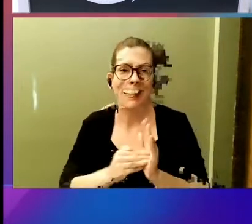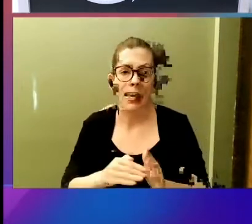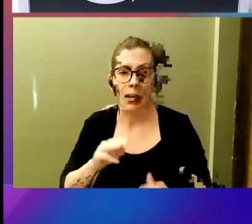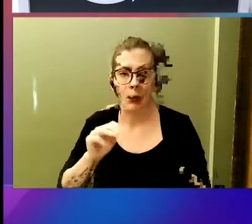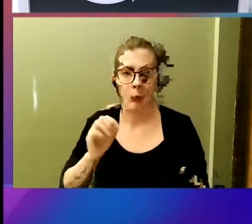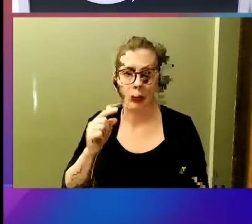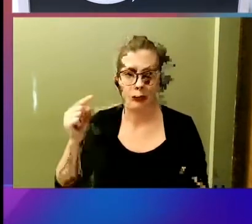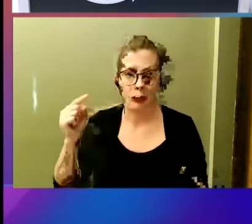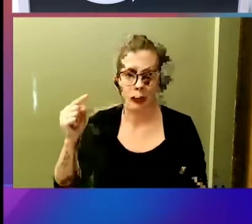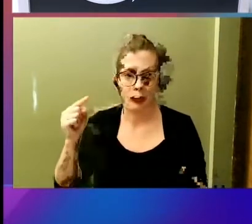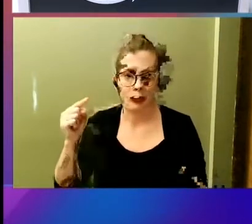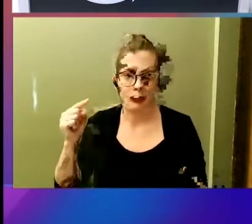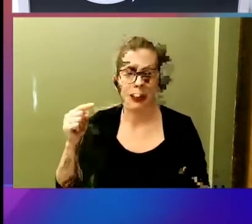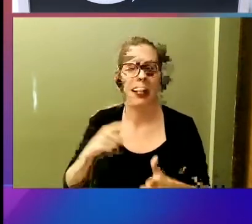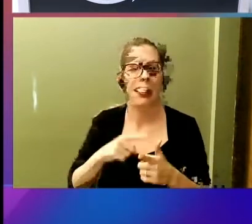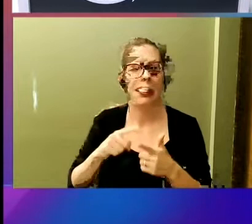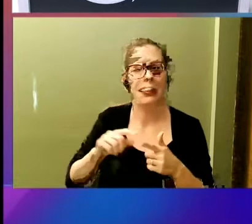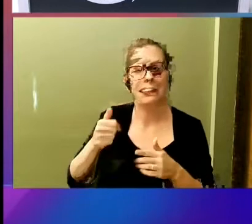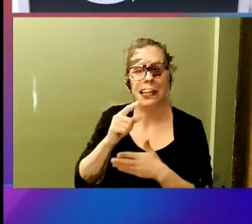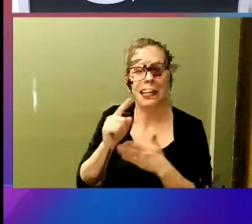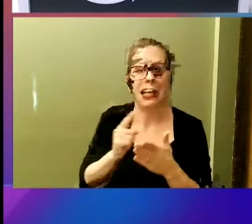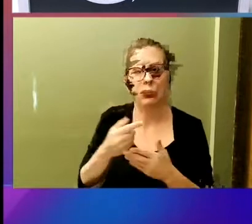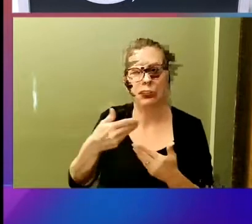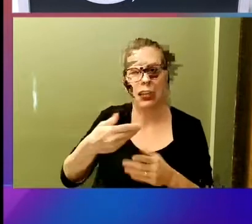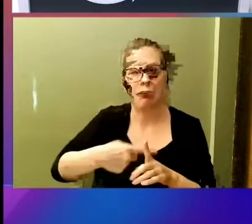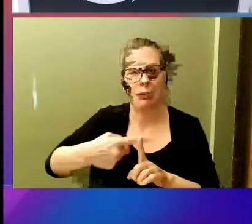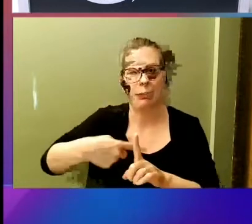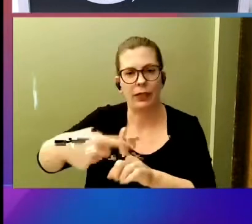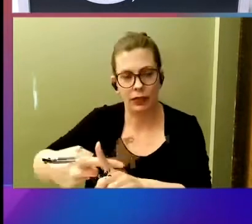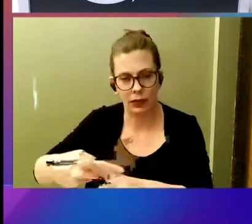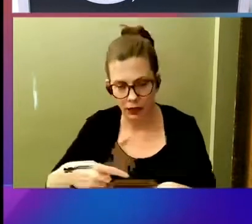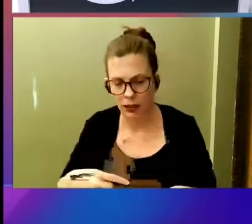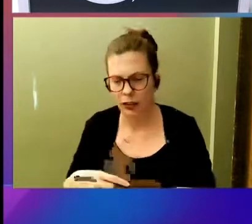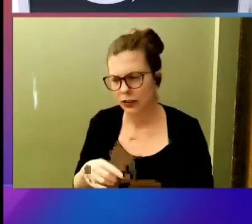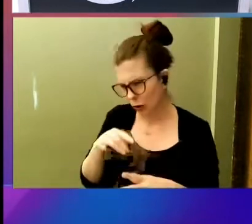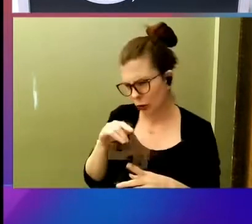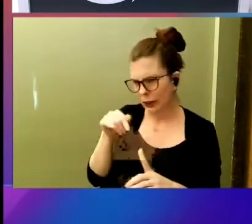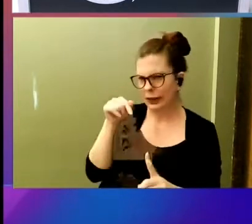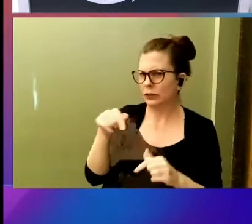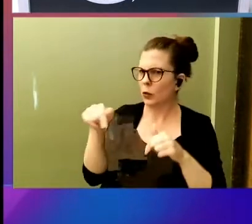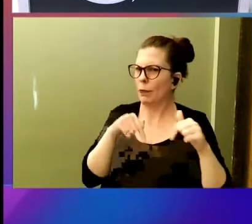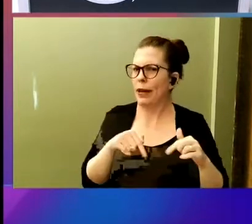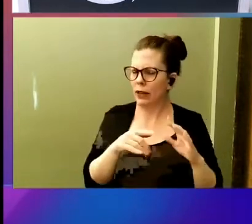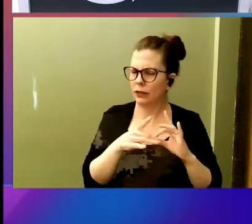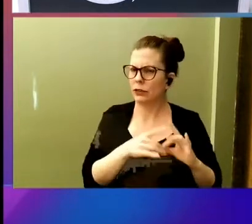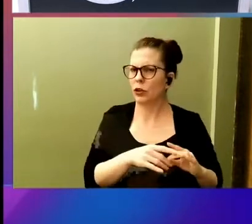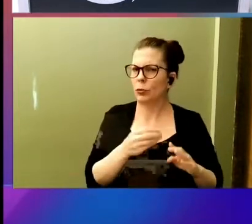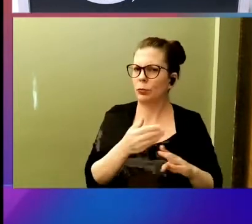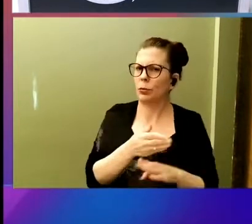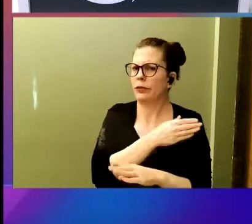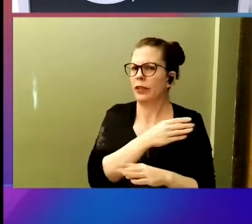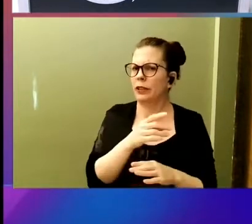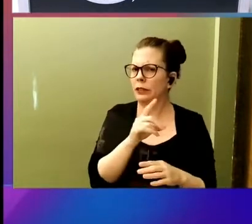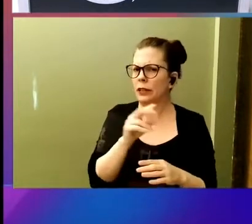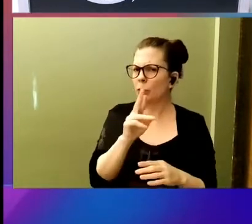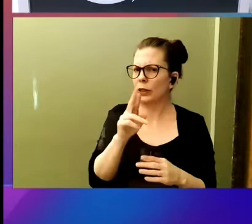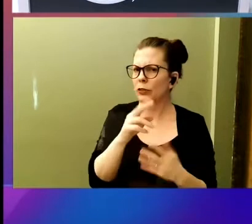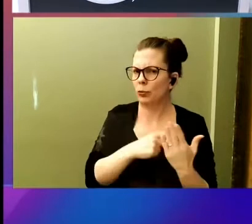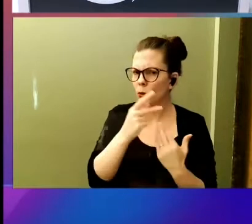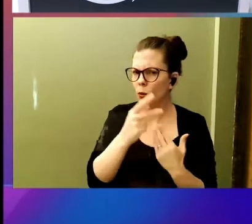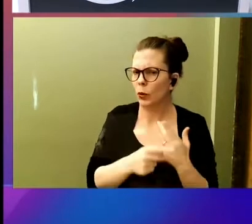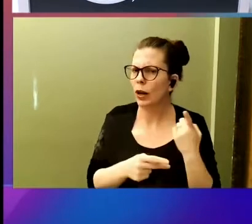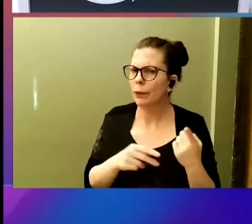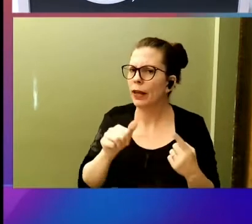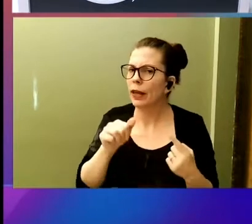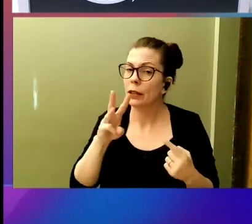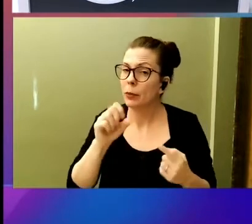every month. So in this case, just to relate this back to the previous DeepRacer program, there's no AWS account involved. So